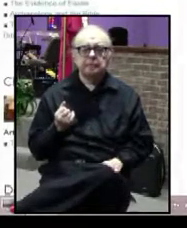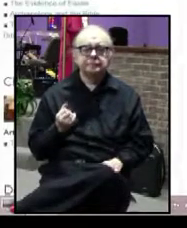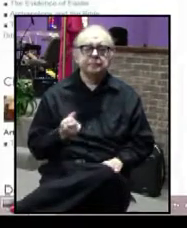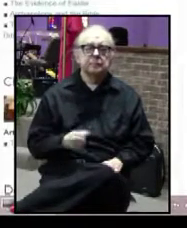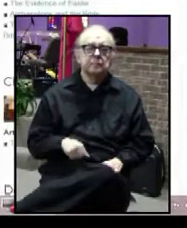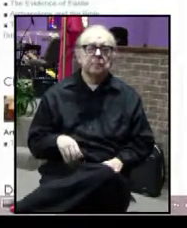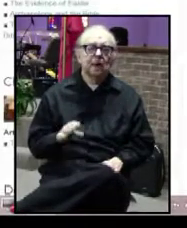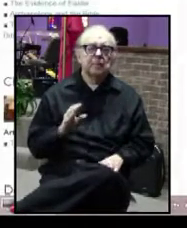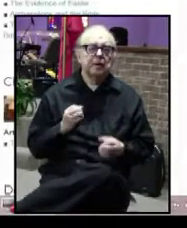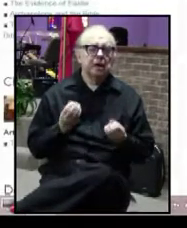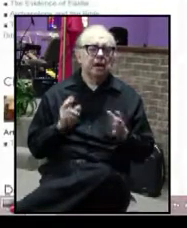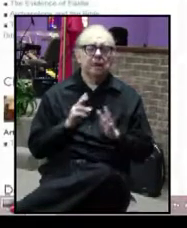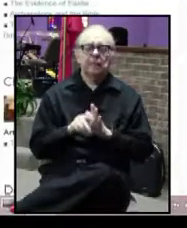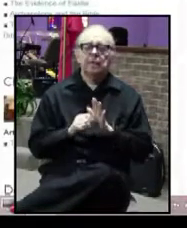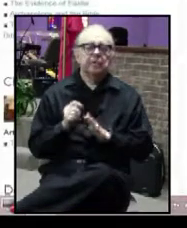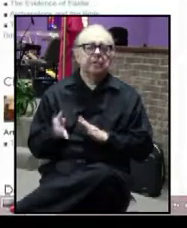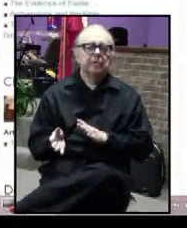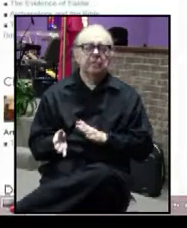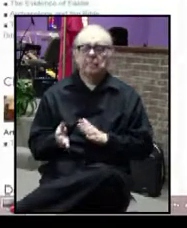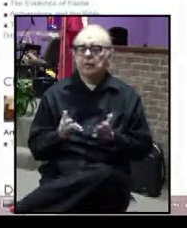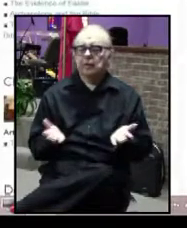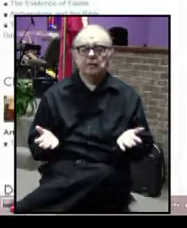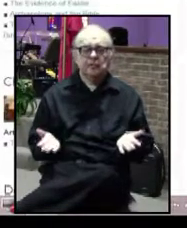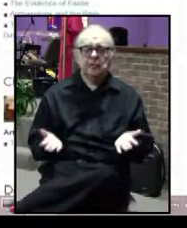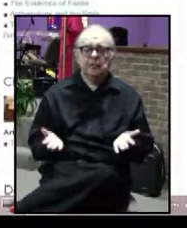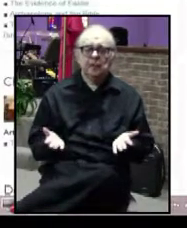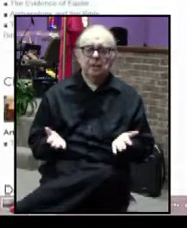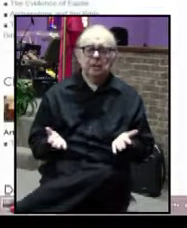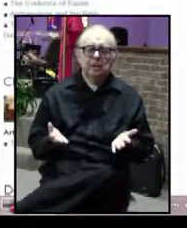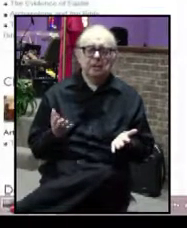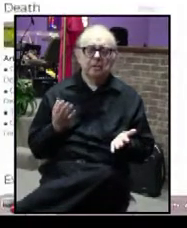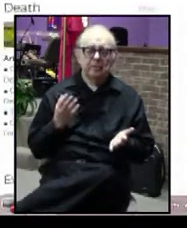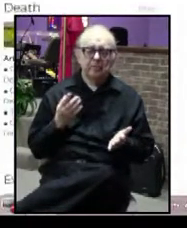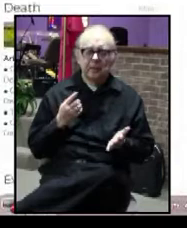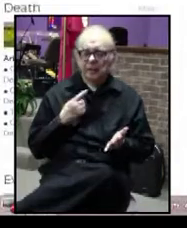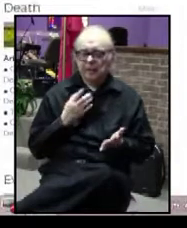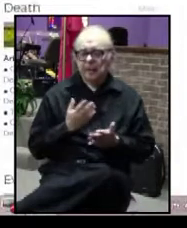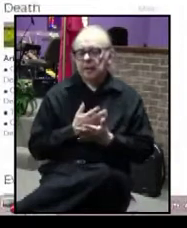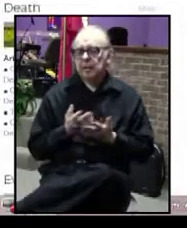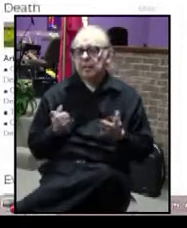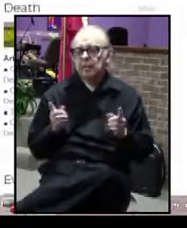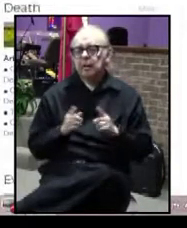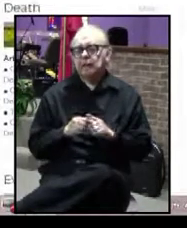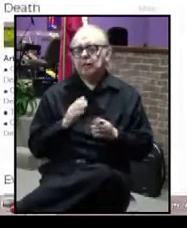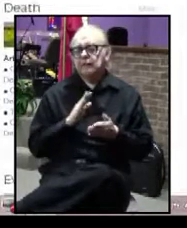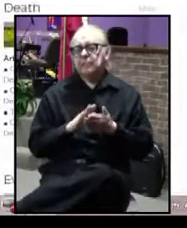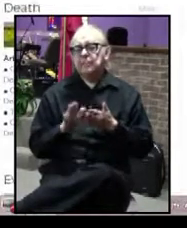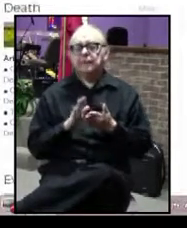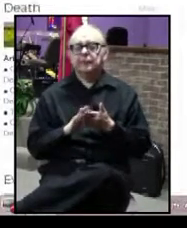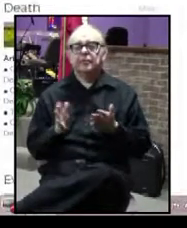videos are there, all kinds of stuff. I know it's kind of hard to see, but it's things like forgiveness.